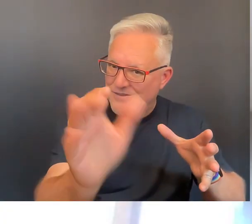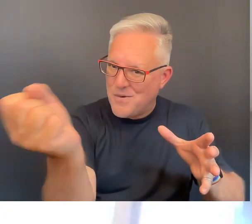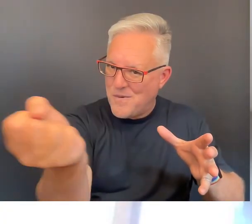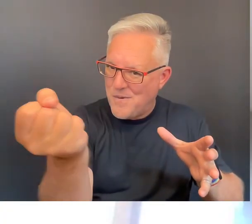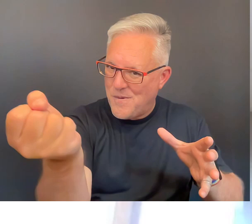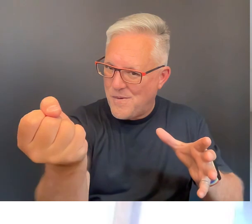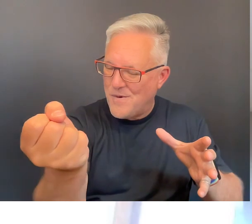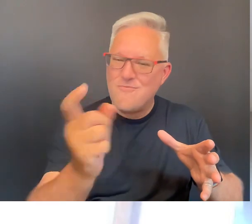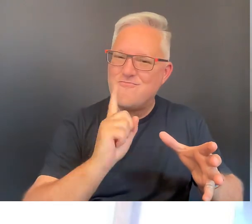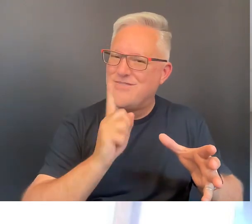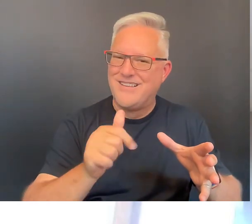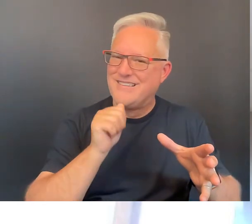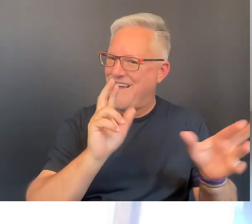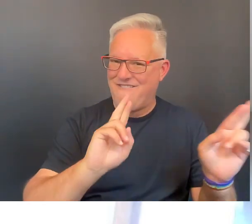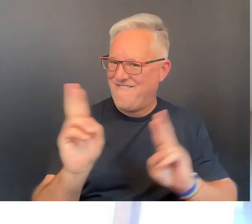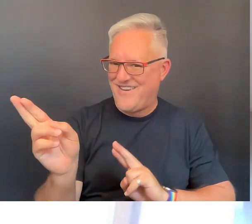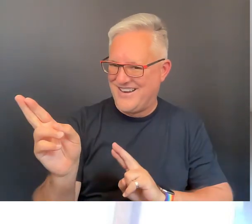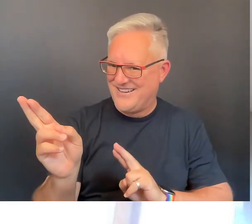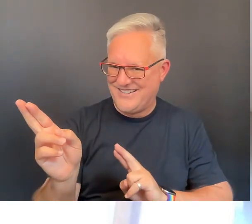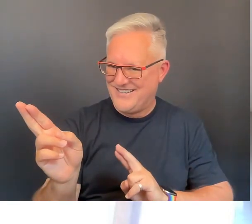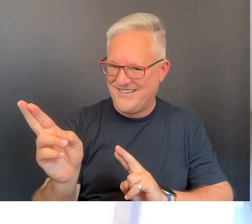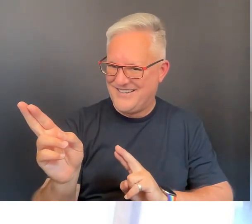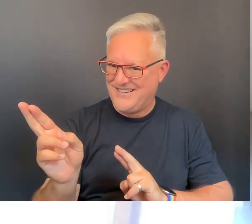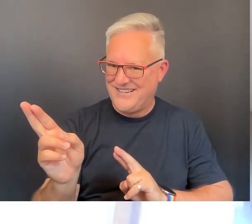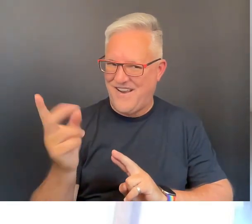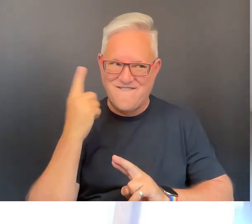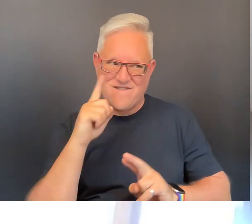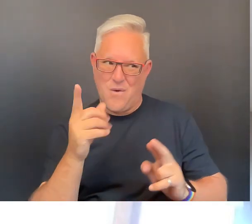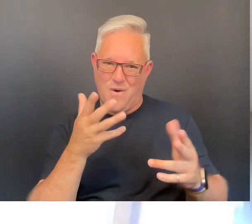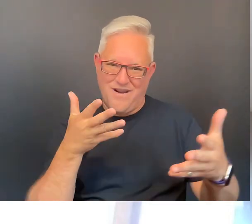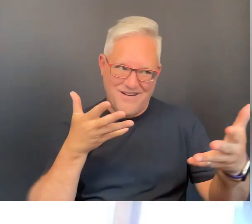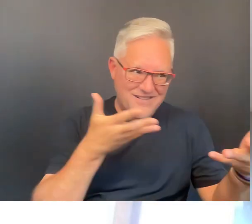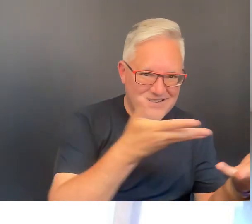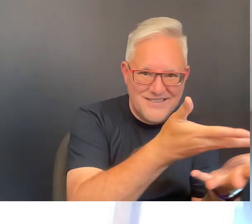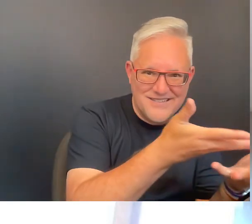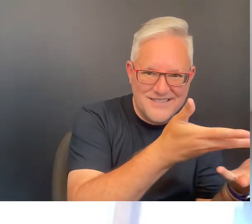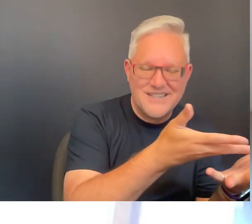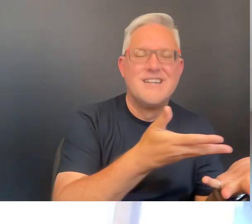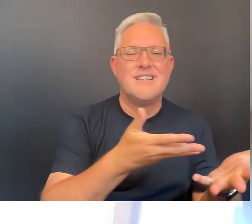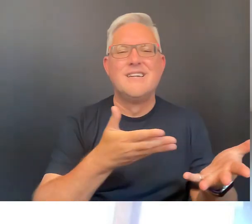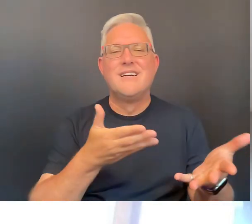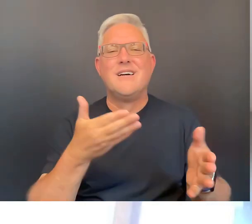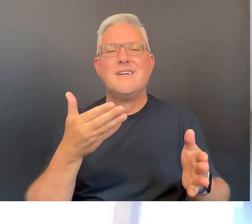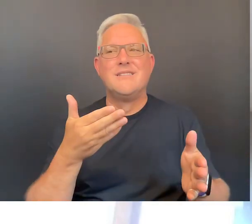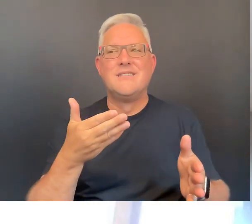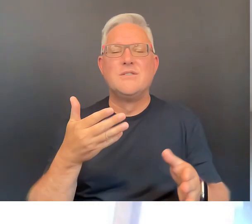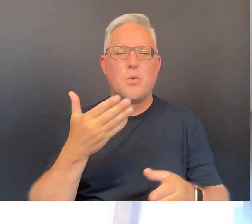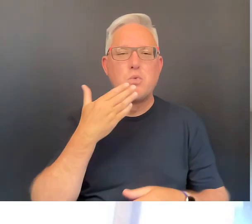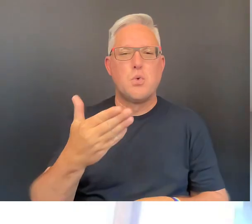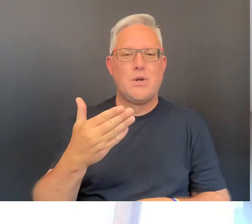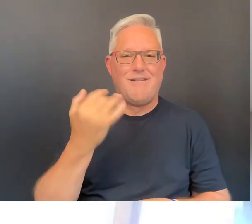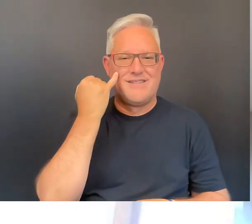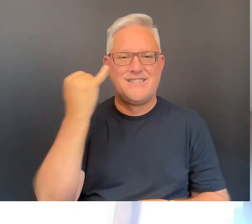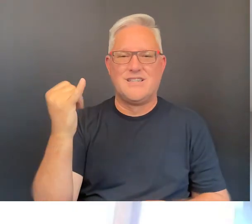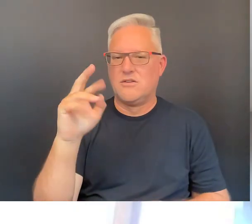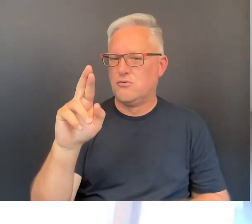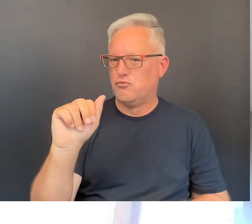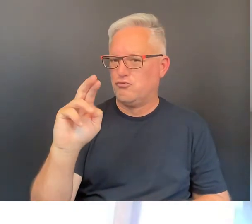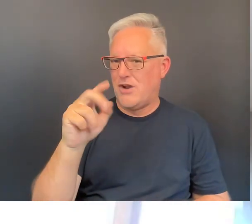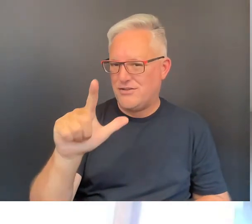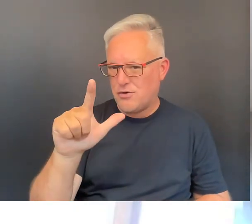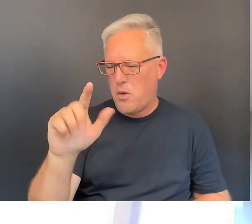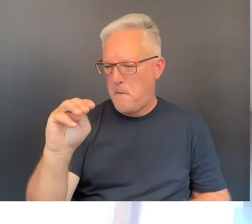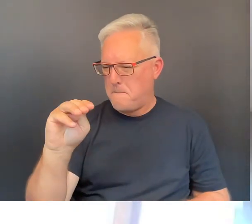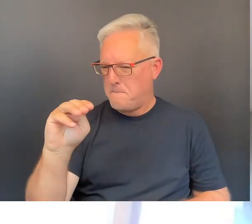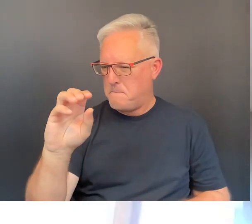ready Right. as you are being with them. Yeah. So it's good to have Rachel Moynihan to